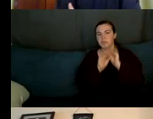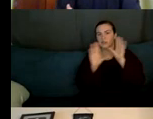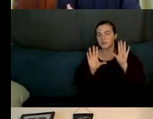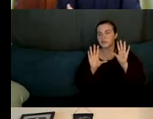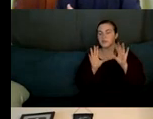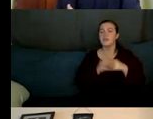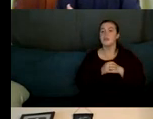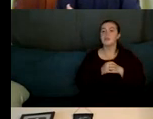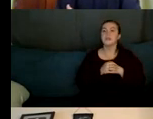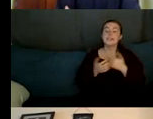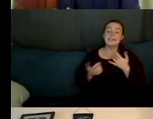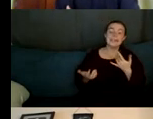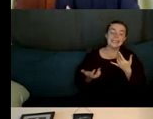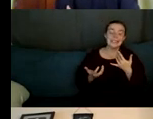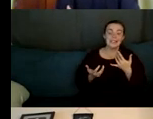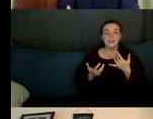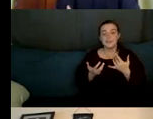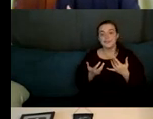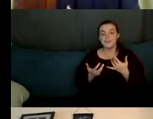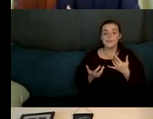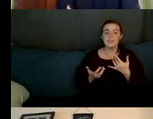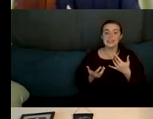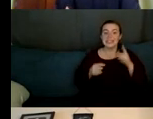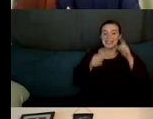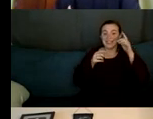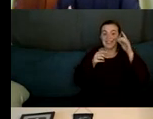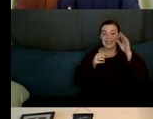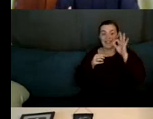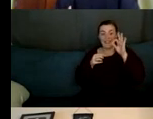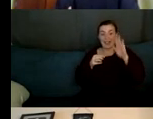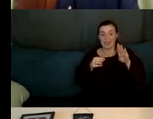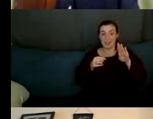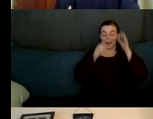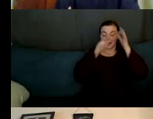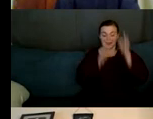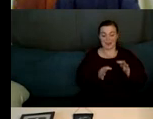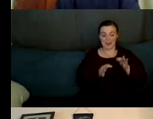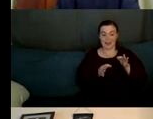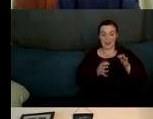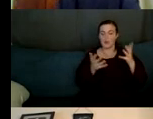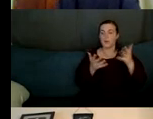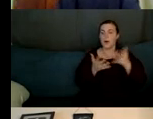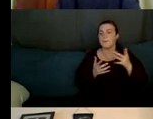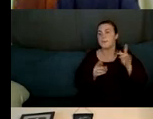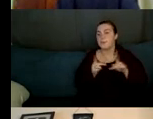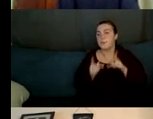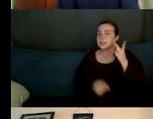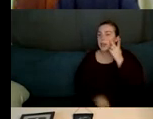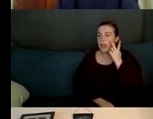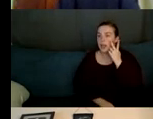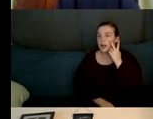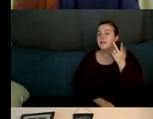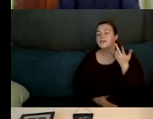one of the things about Facebook is it decides what people can see, and you don't really have a lot of control over that. So it's